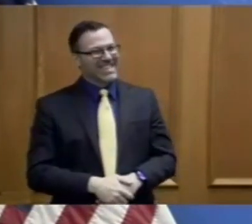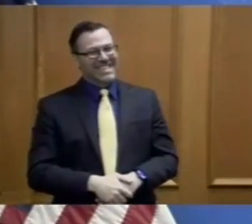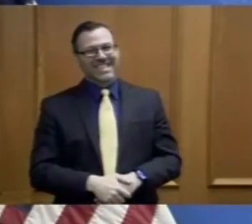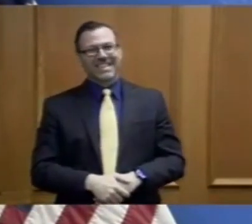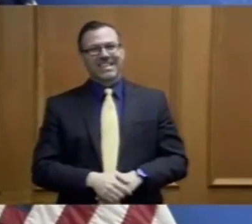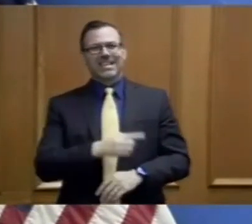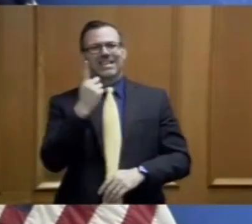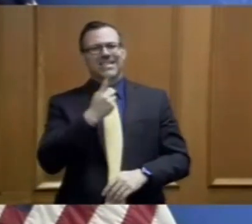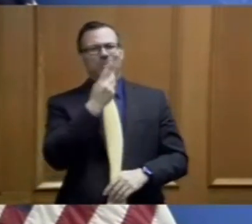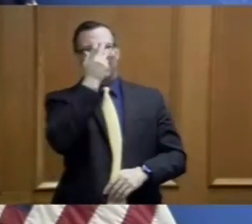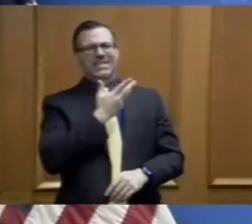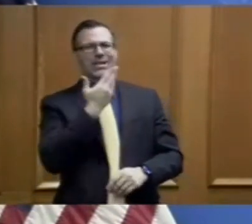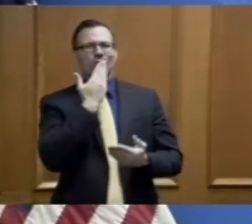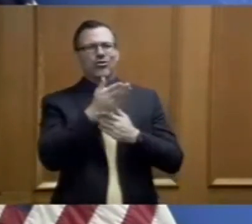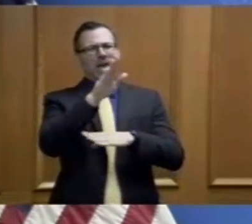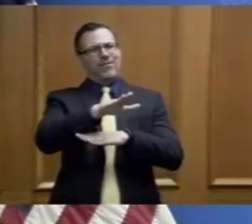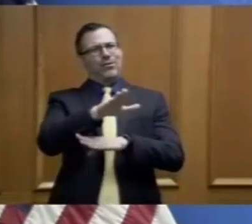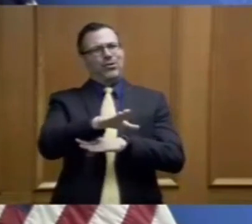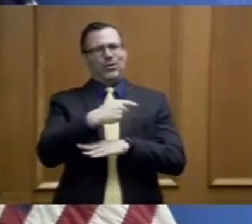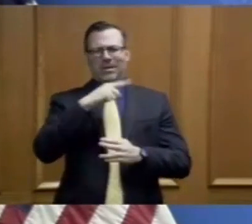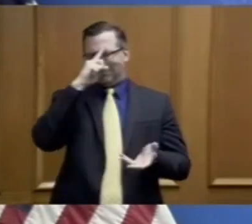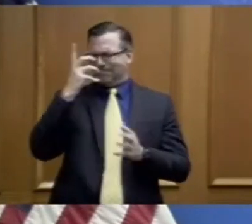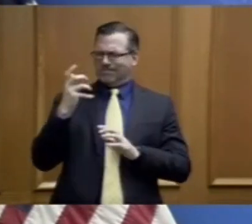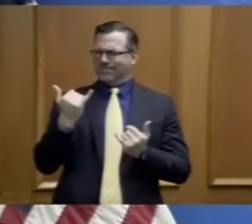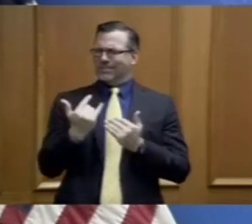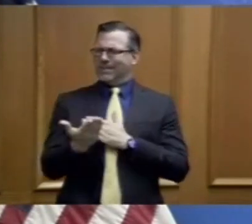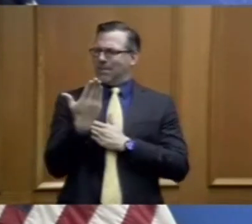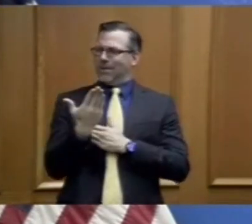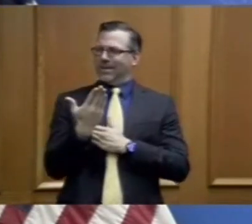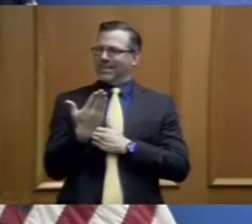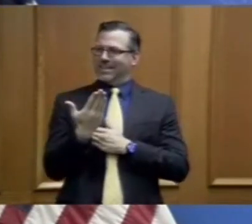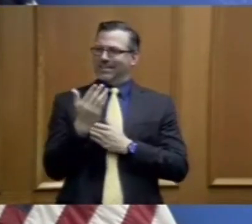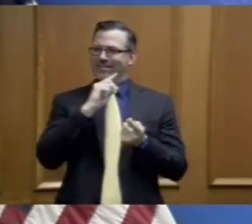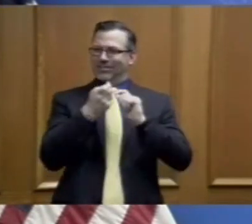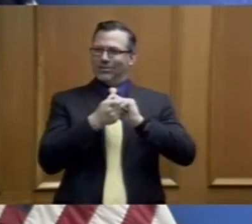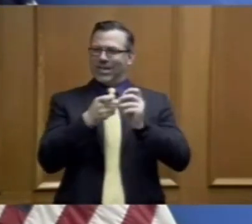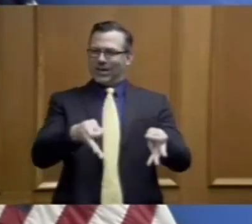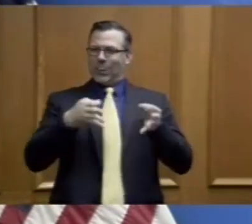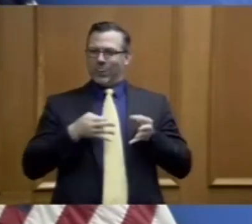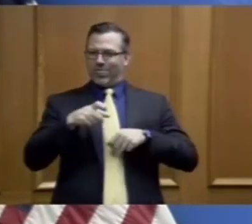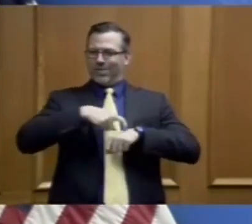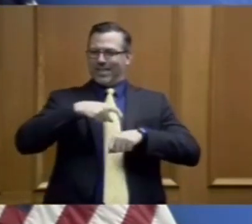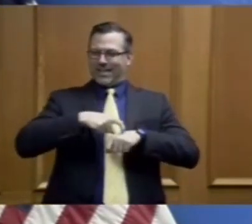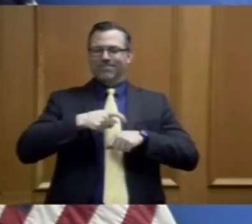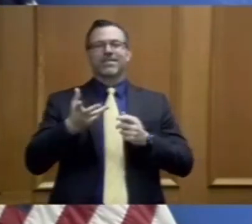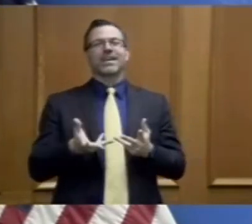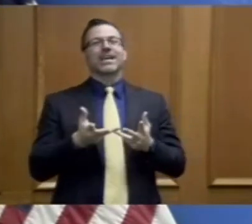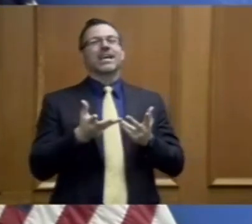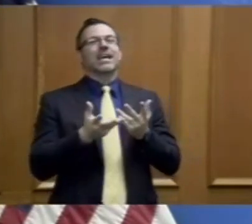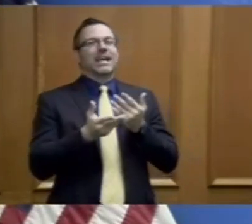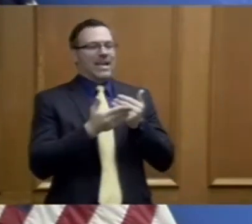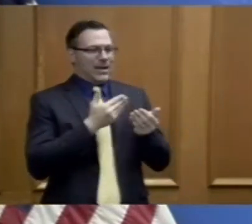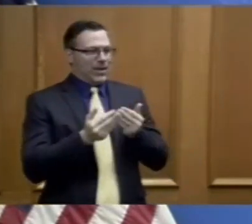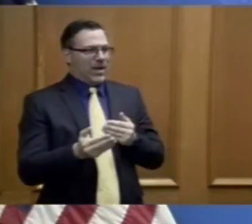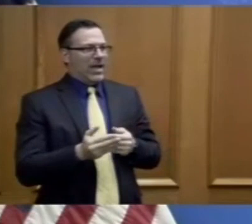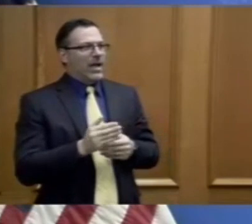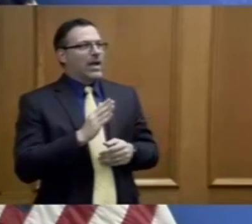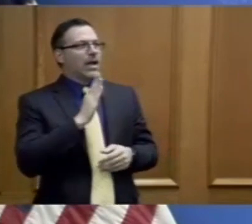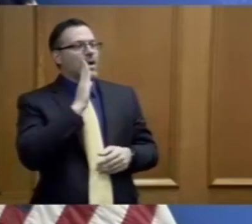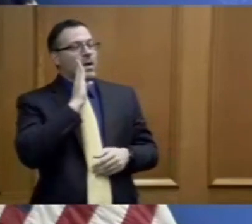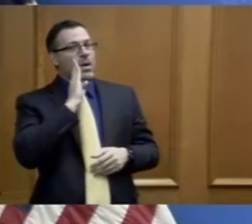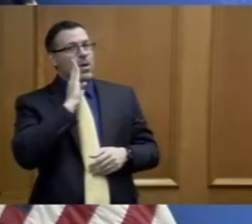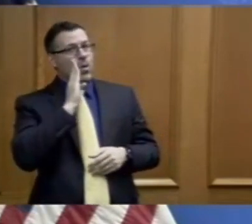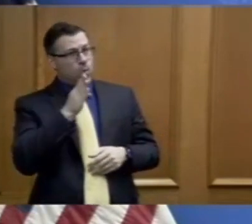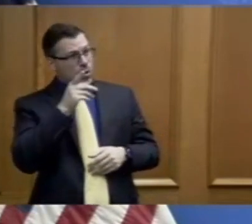somebody said good afternoon. That's right. Well, I understand that sometimes you can get these things screwed up, but would you